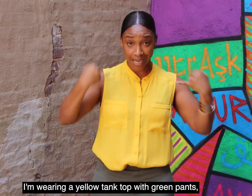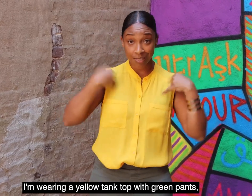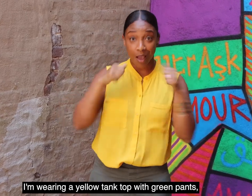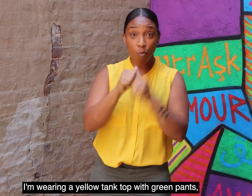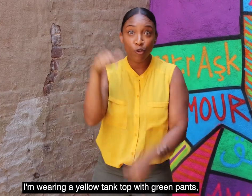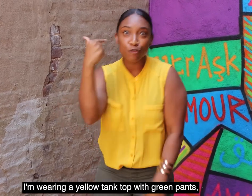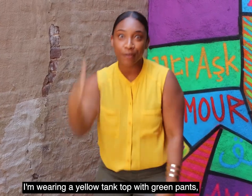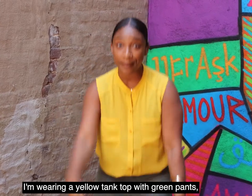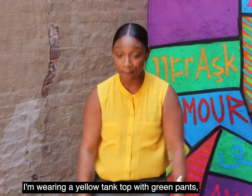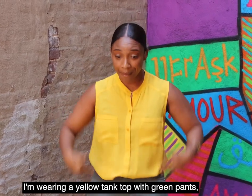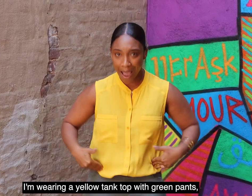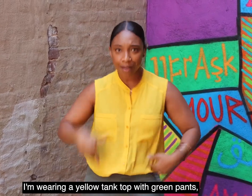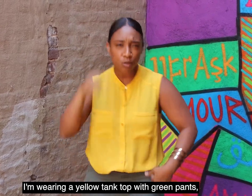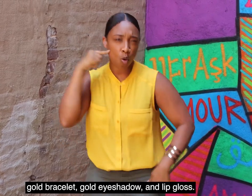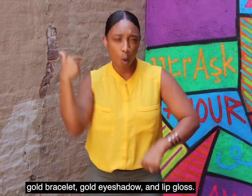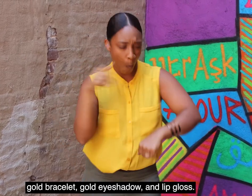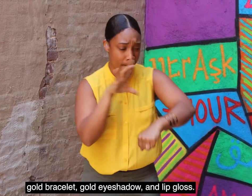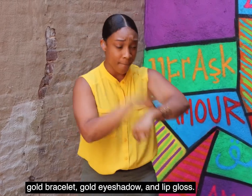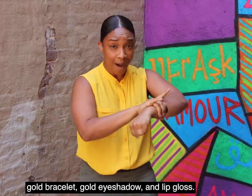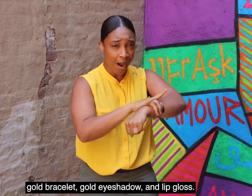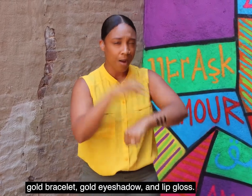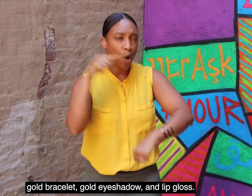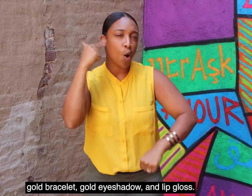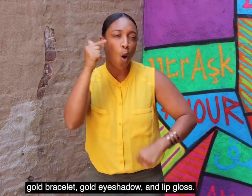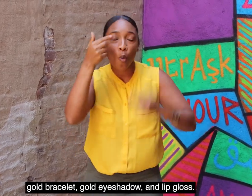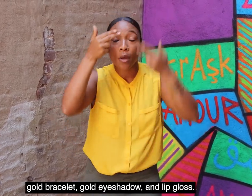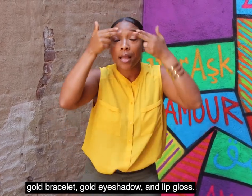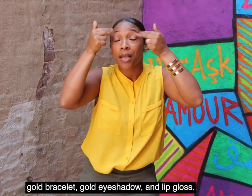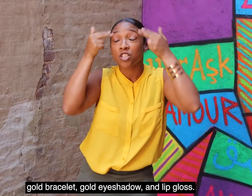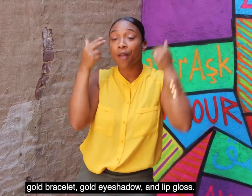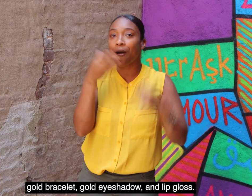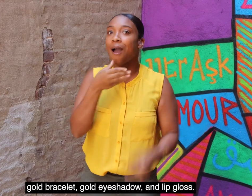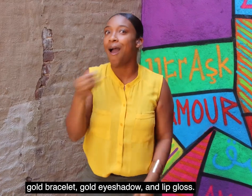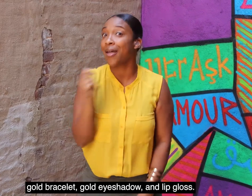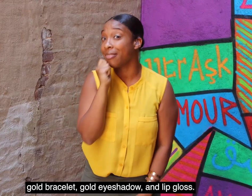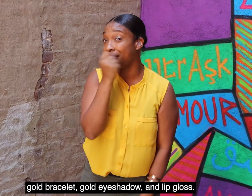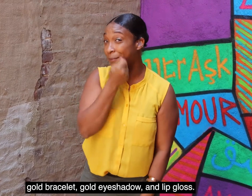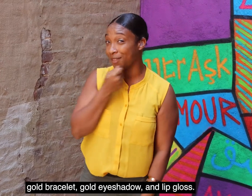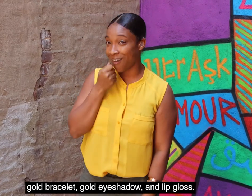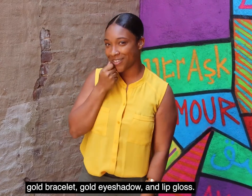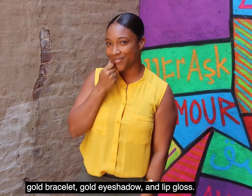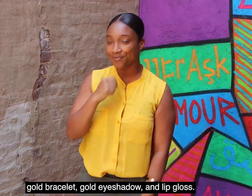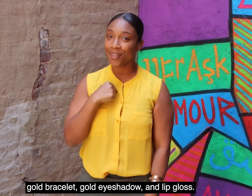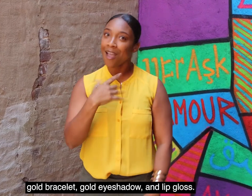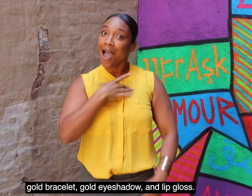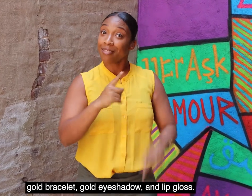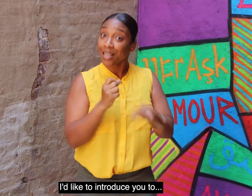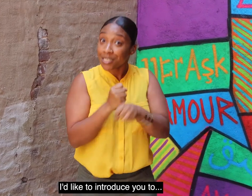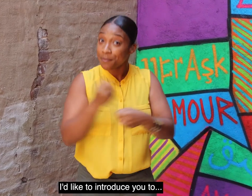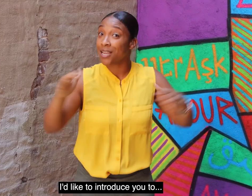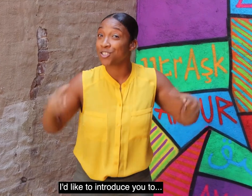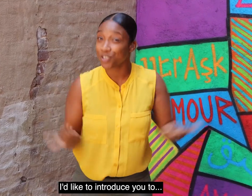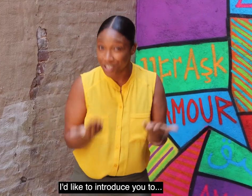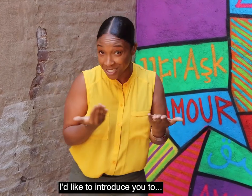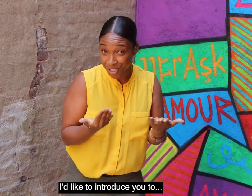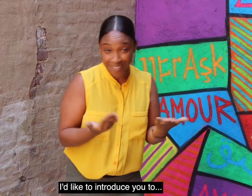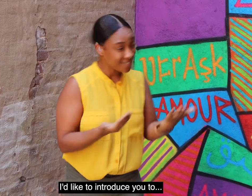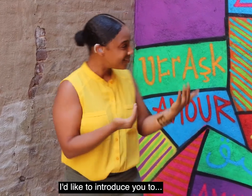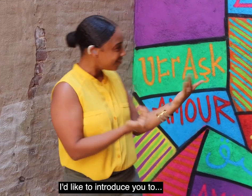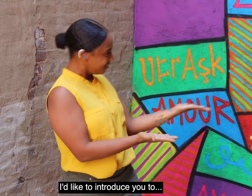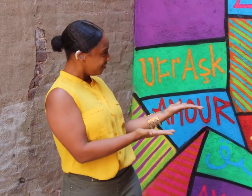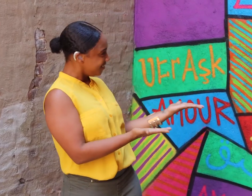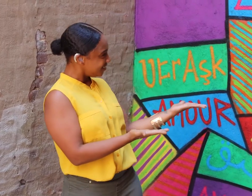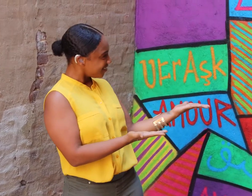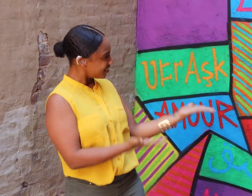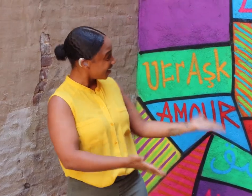with green pants, gold bracelet, gold eyeshadow, and lip gloss. I'd like to introduce you to...